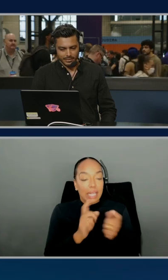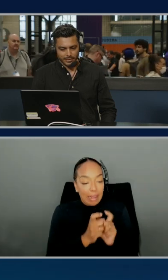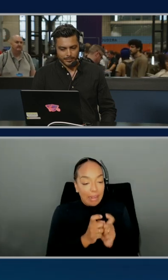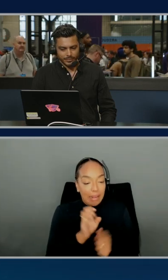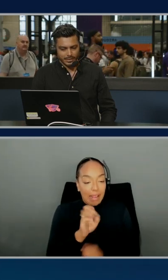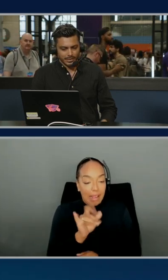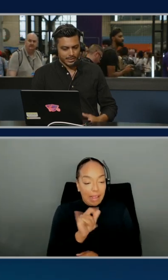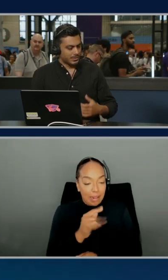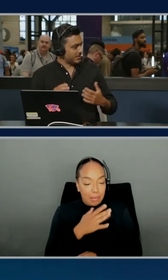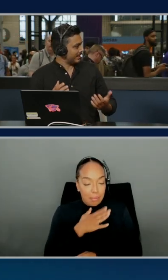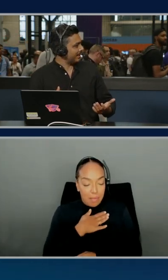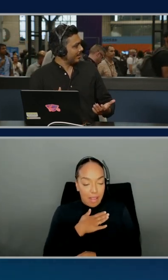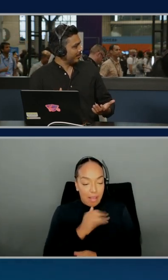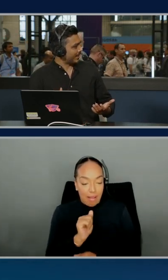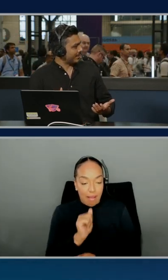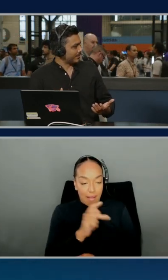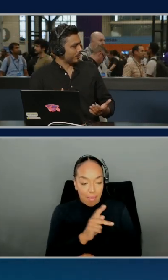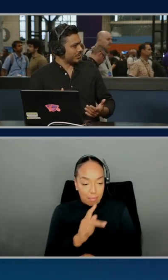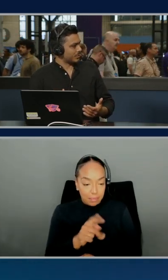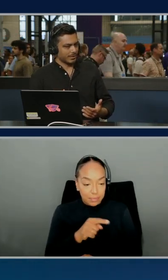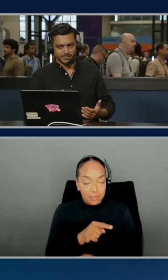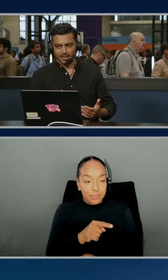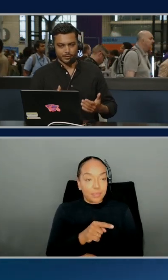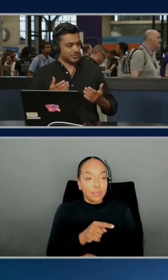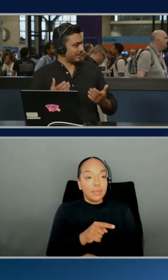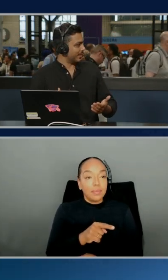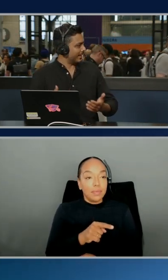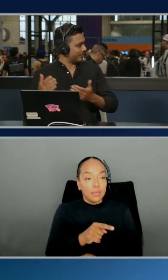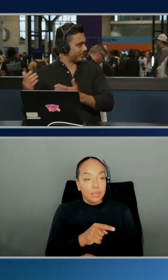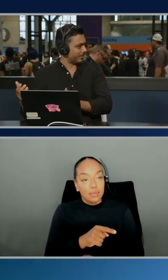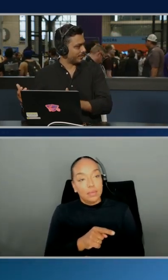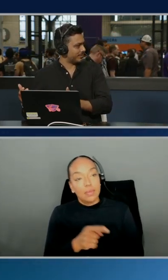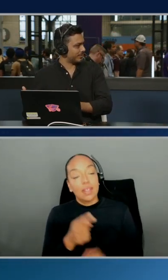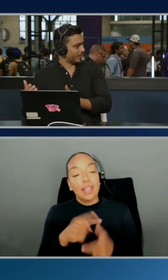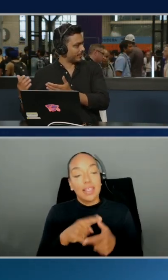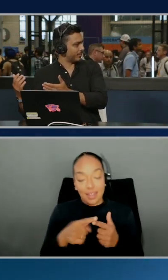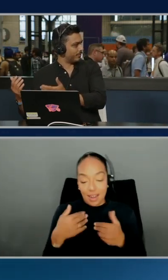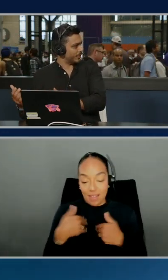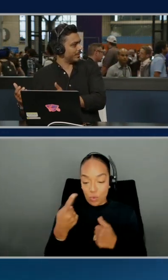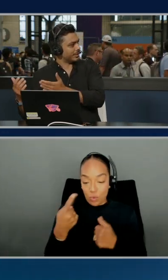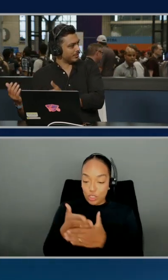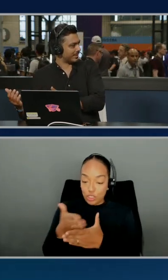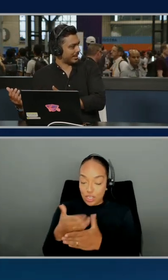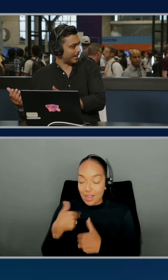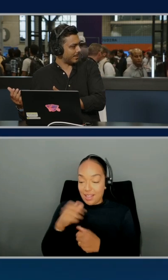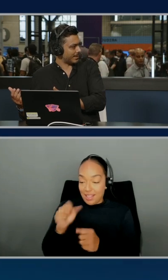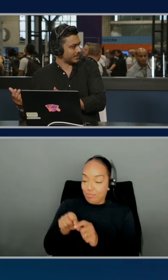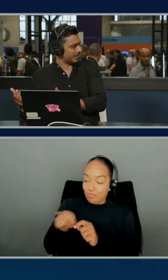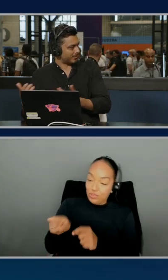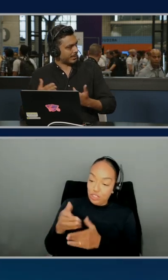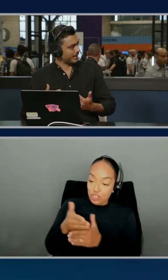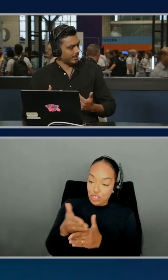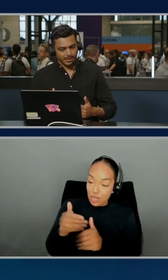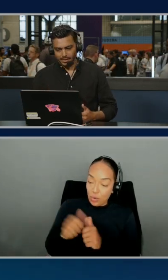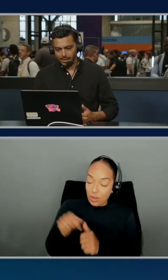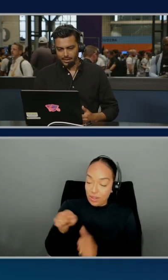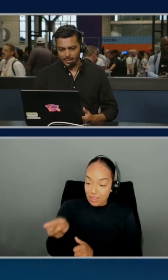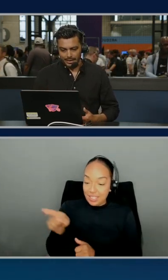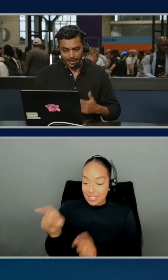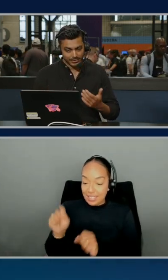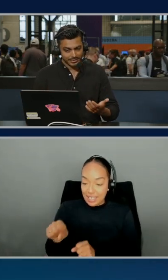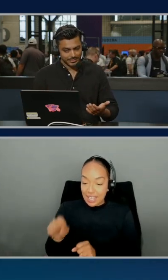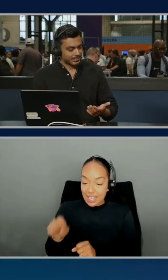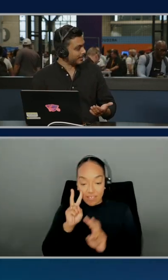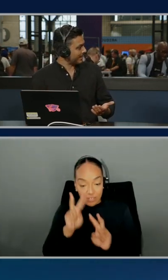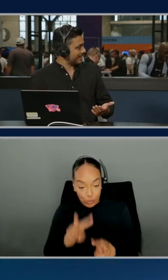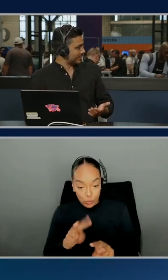was sharing mechanism, which was I could share a link with Thomas. Thomas could view and use that application of mine. And